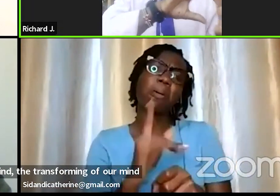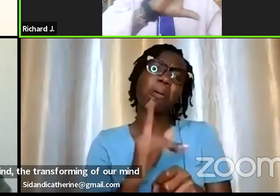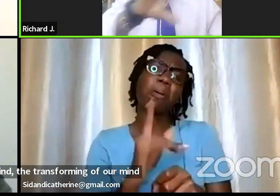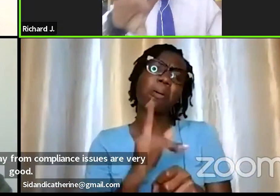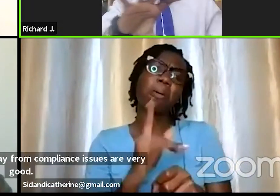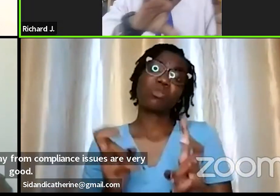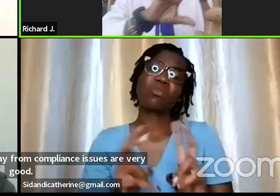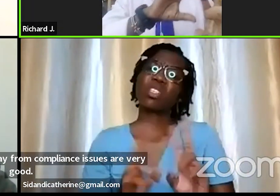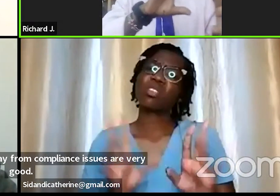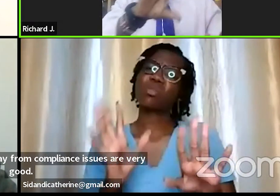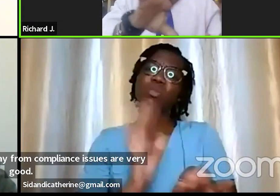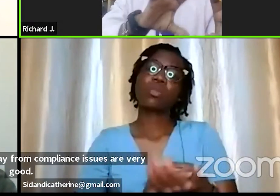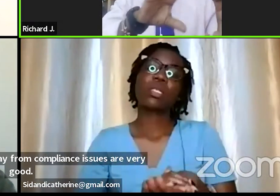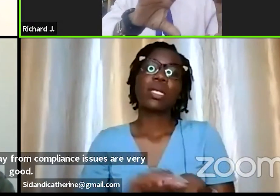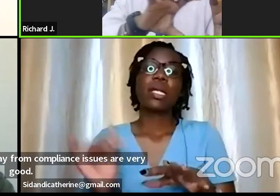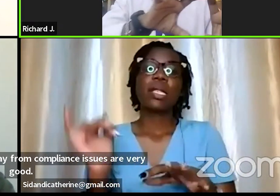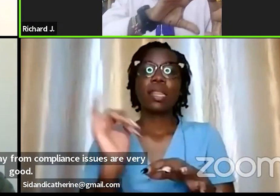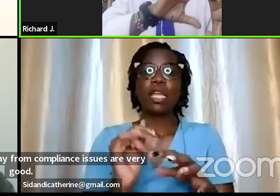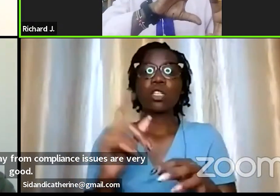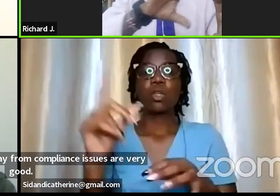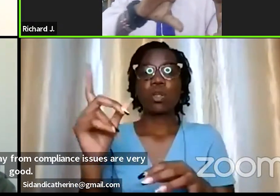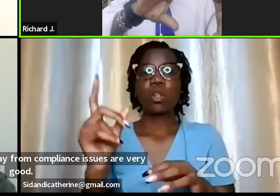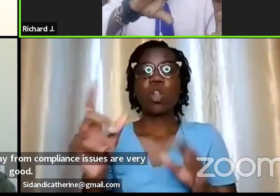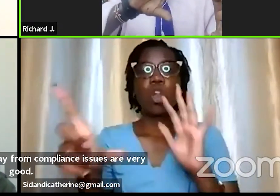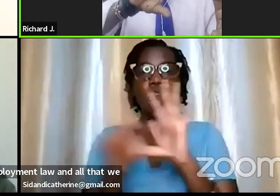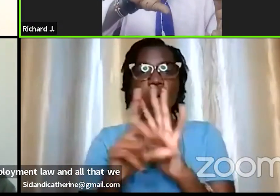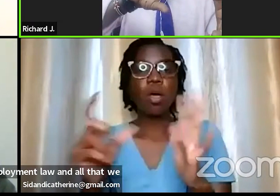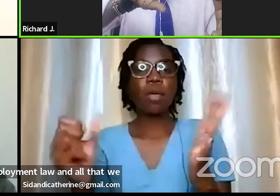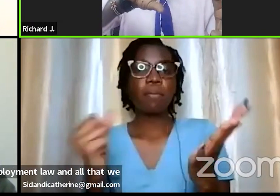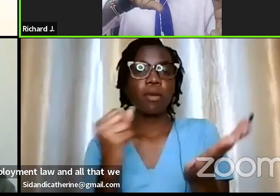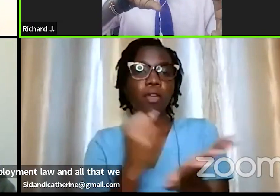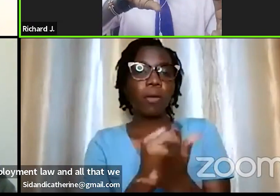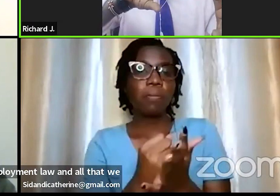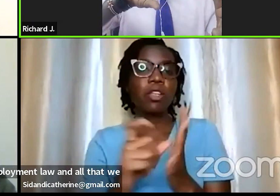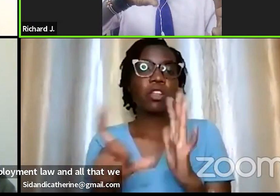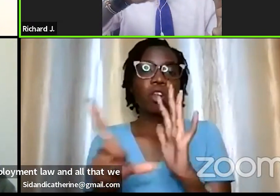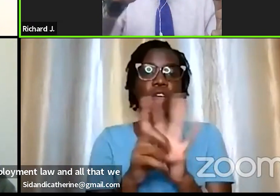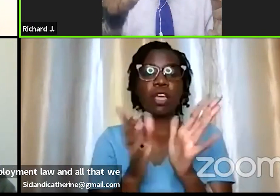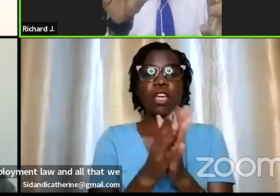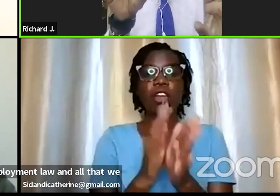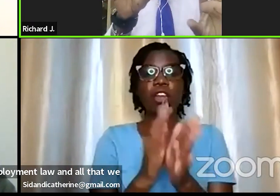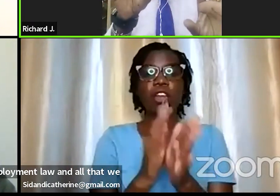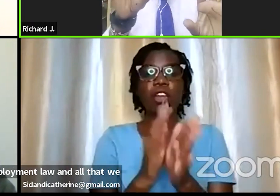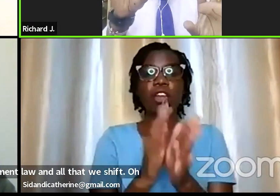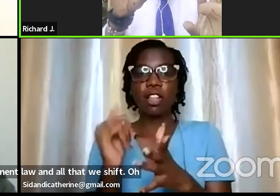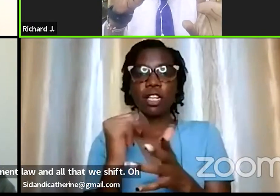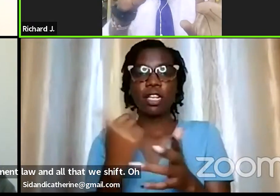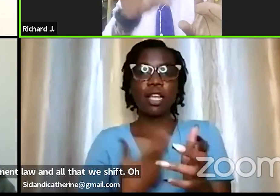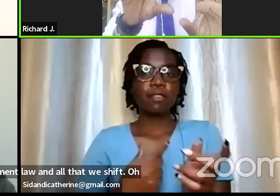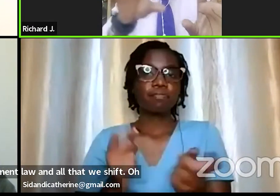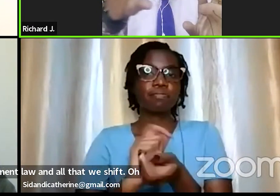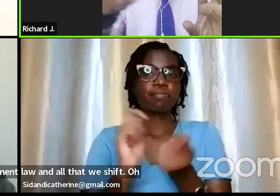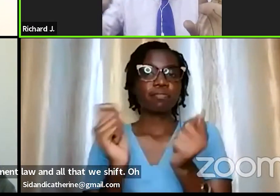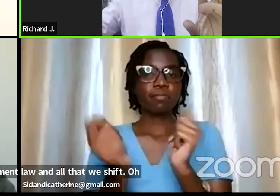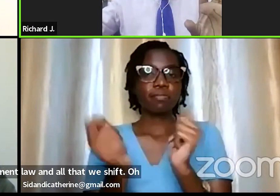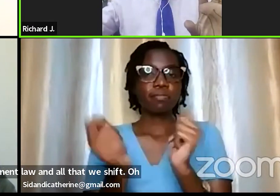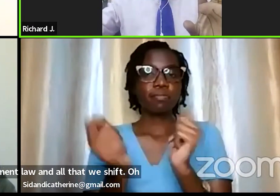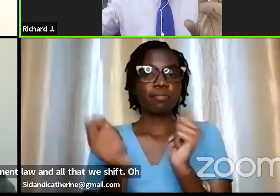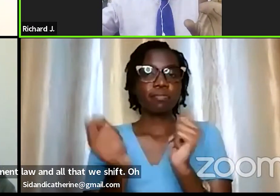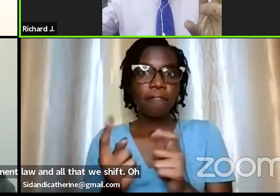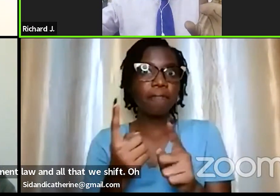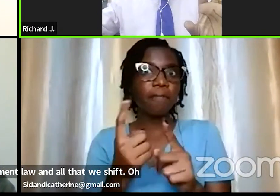is the law, employment law, and all that. We shift our gears towards where will